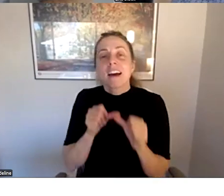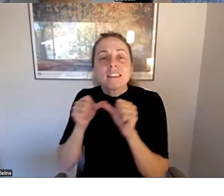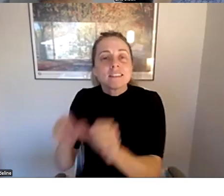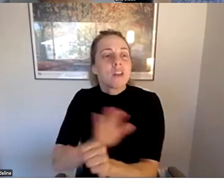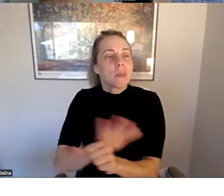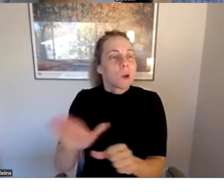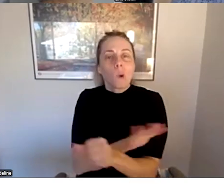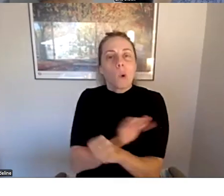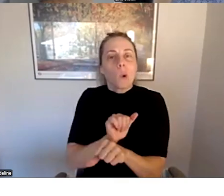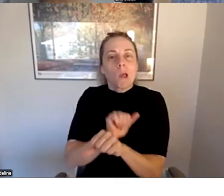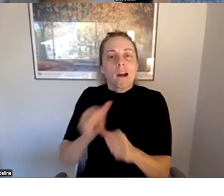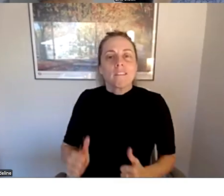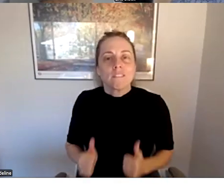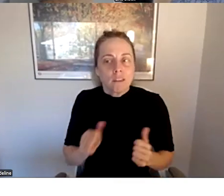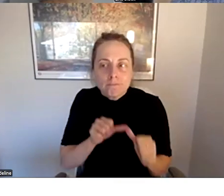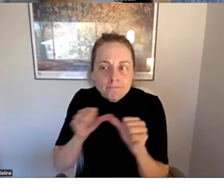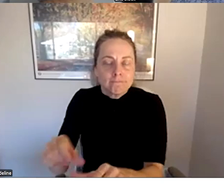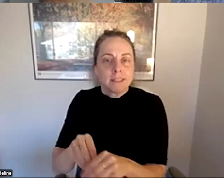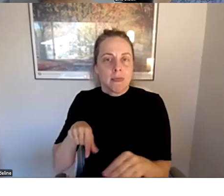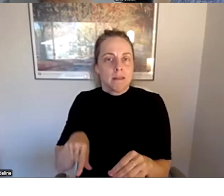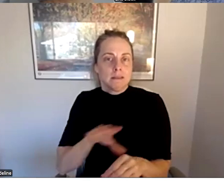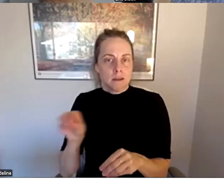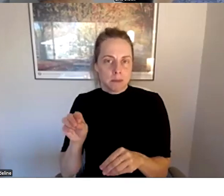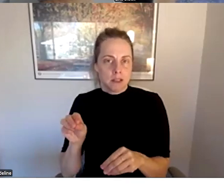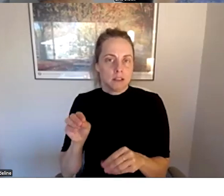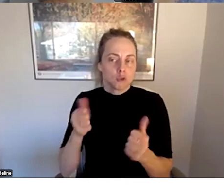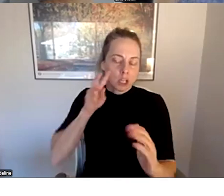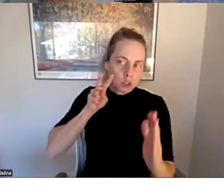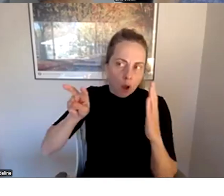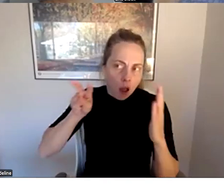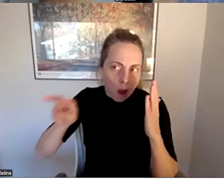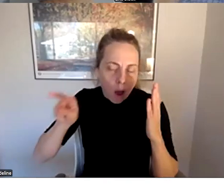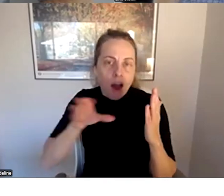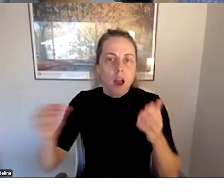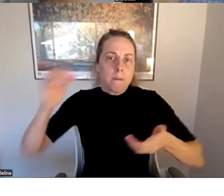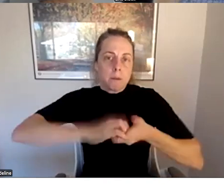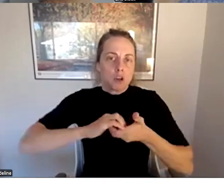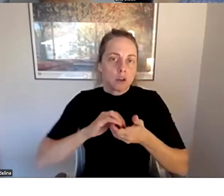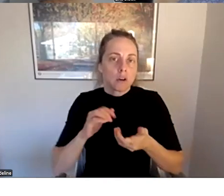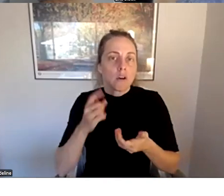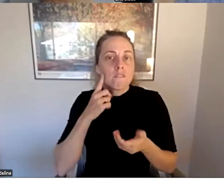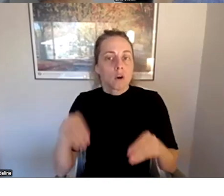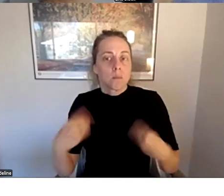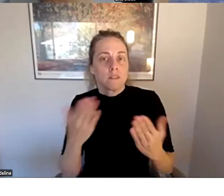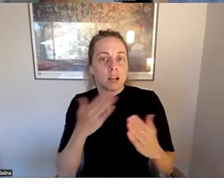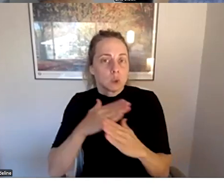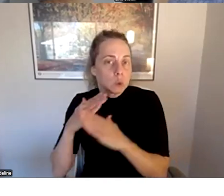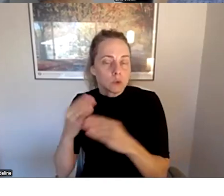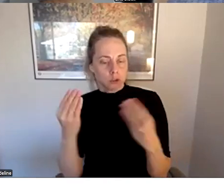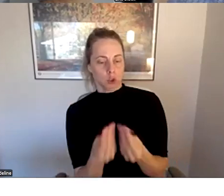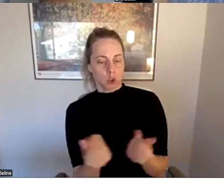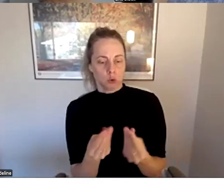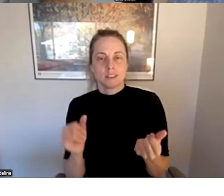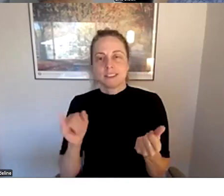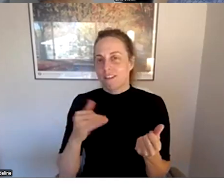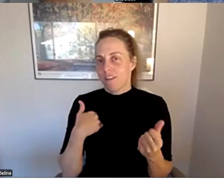to anticipate and partner to solve solutions, provide solutions when there are barriers? One of the